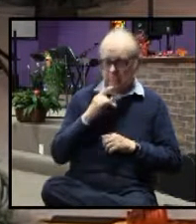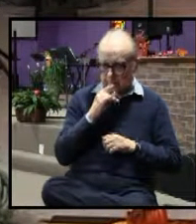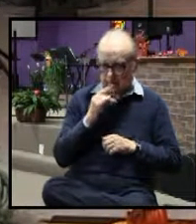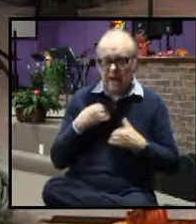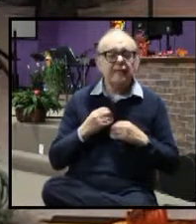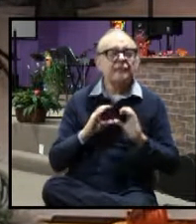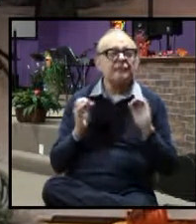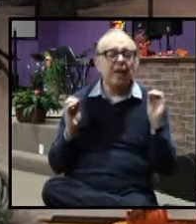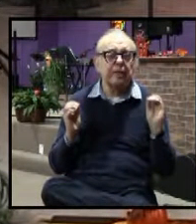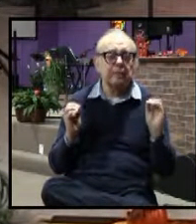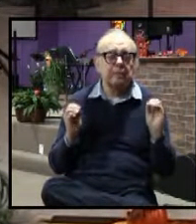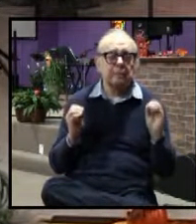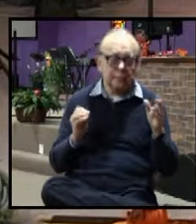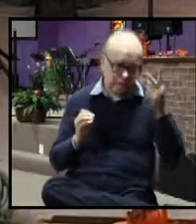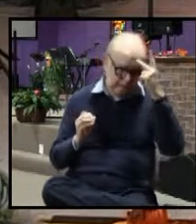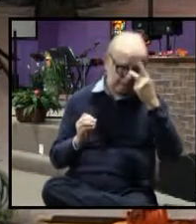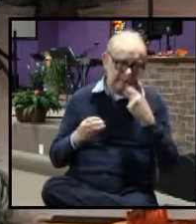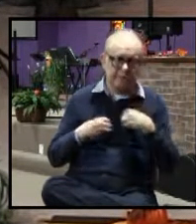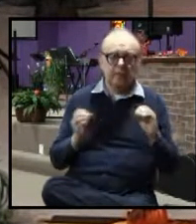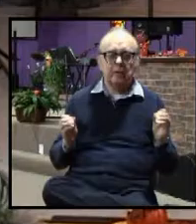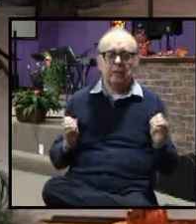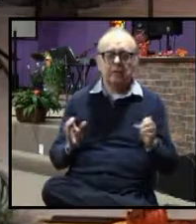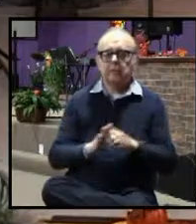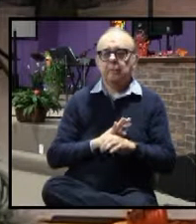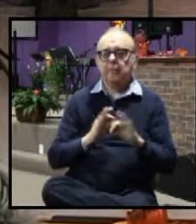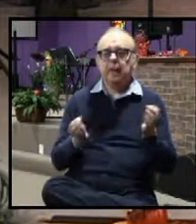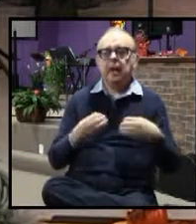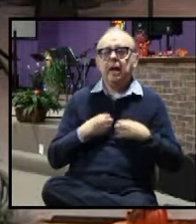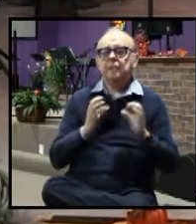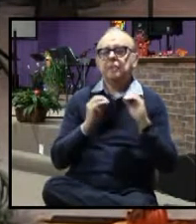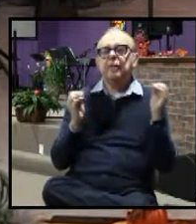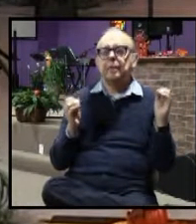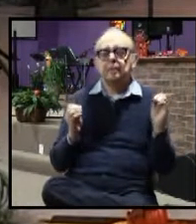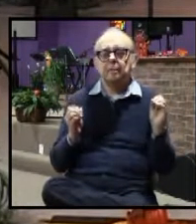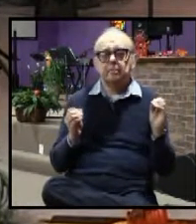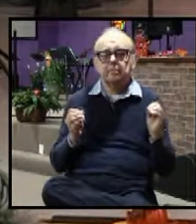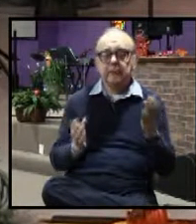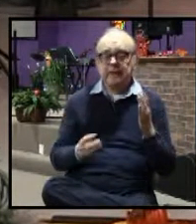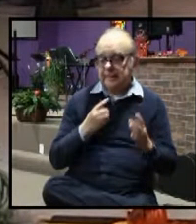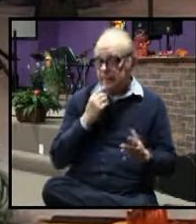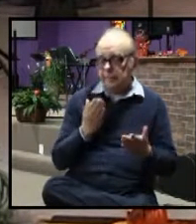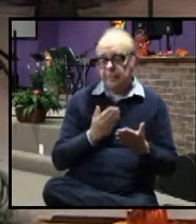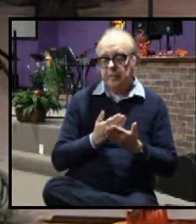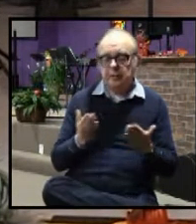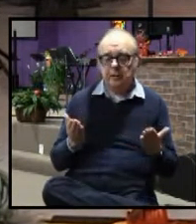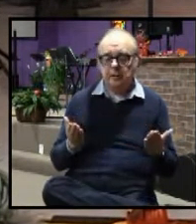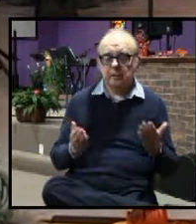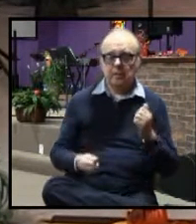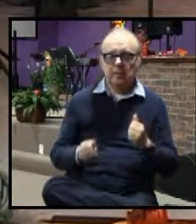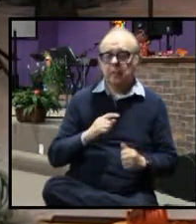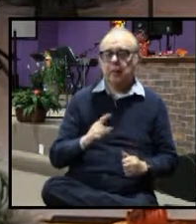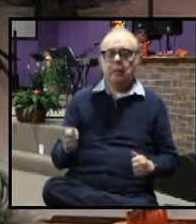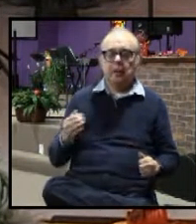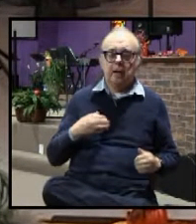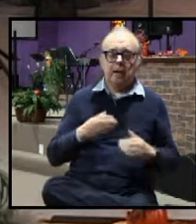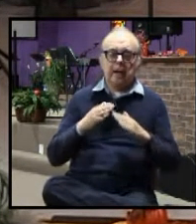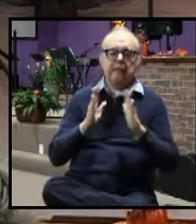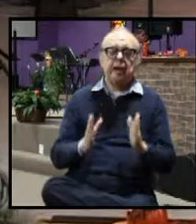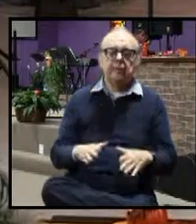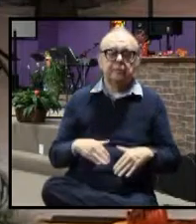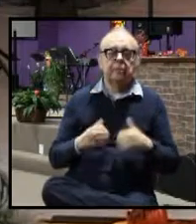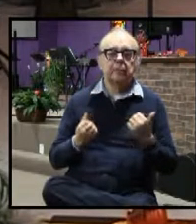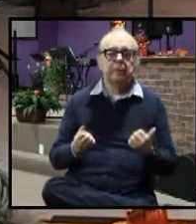where these kids, they have nothing. Their parents have nothing. Their whole family has nothing. May I say something to you? Most of you all